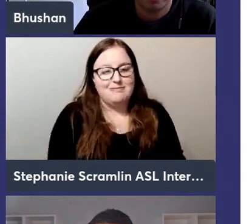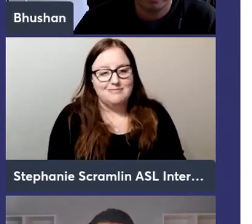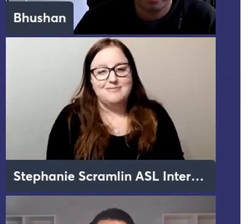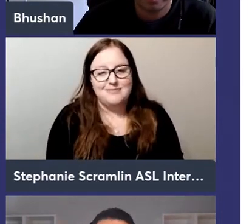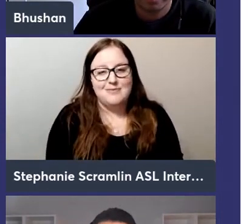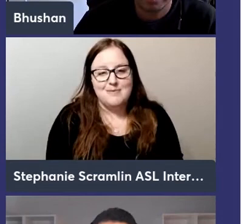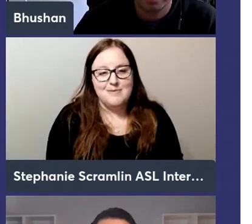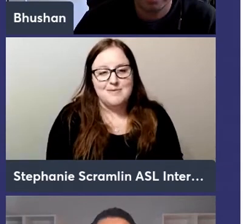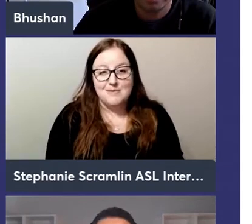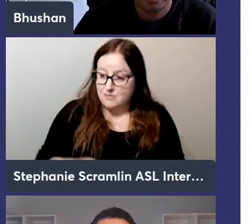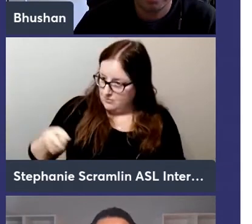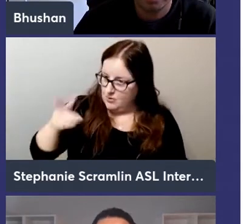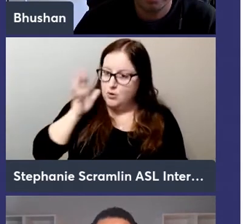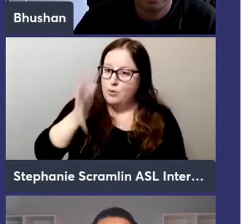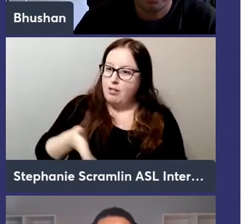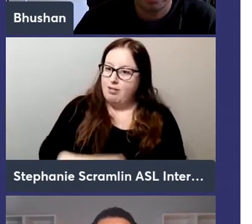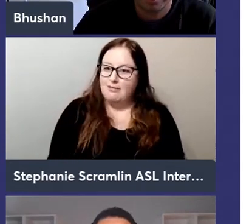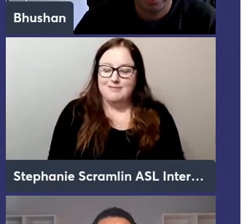You sure will.